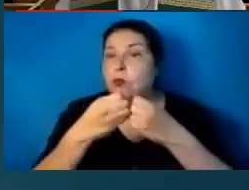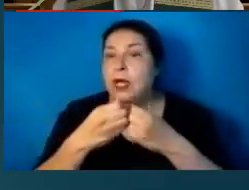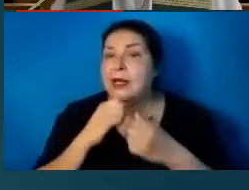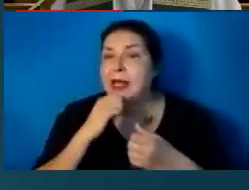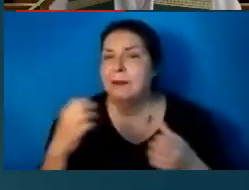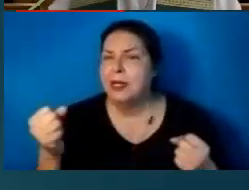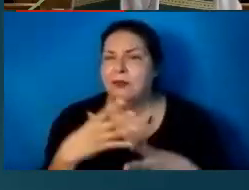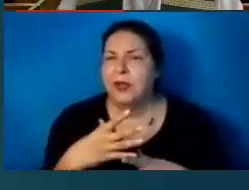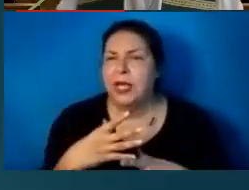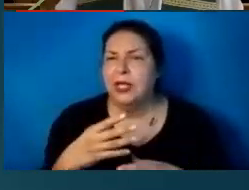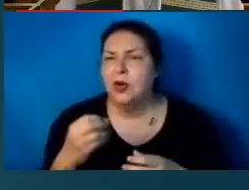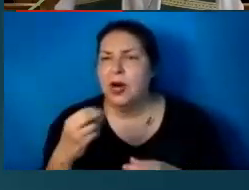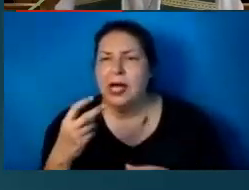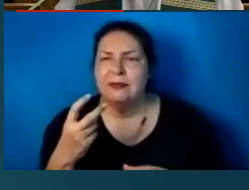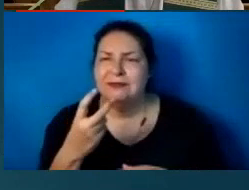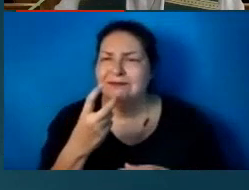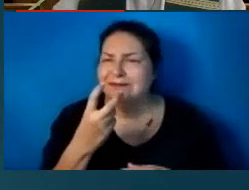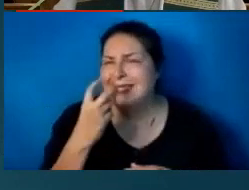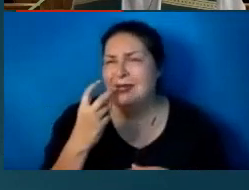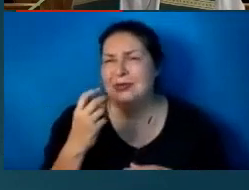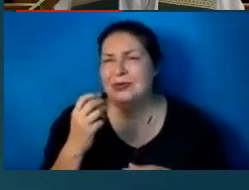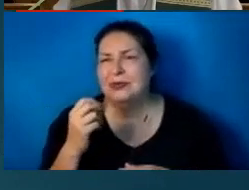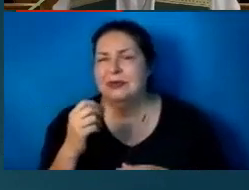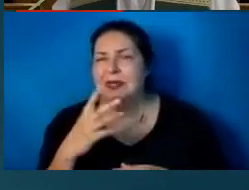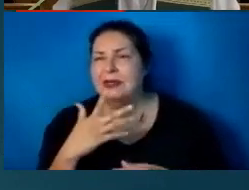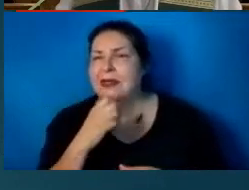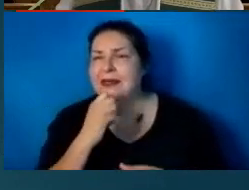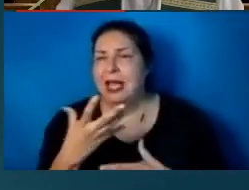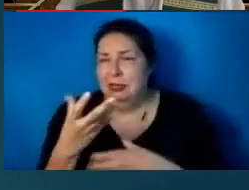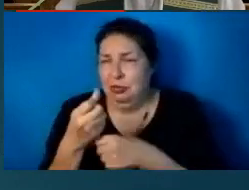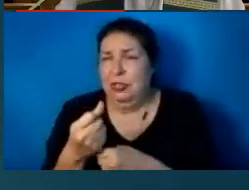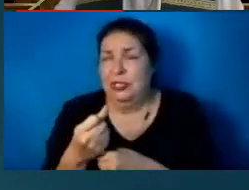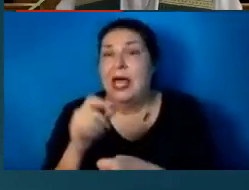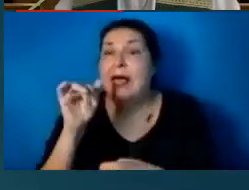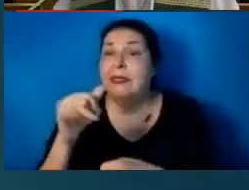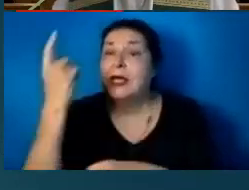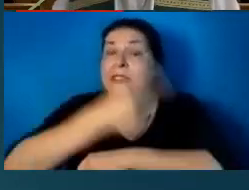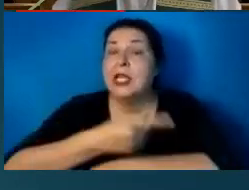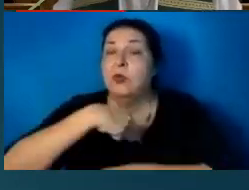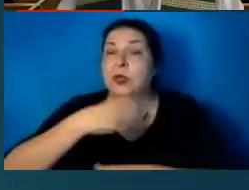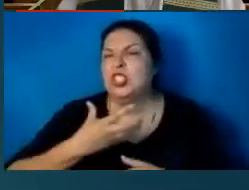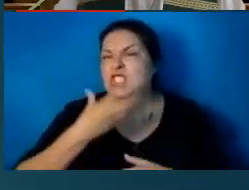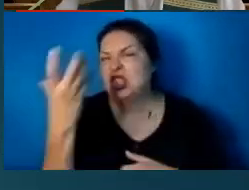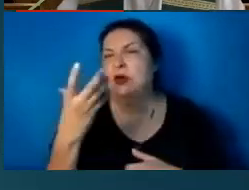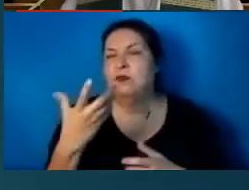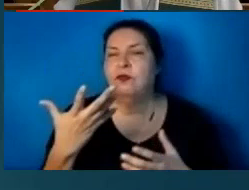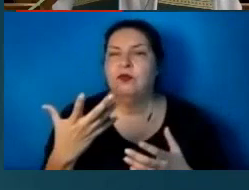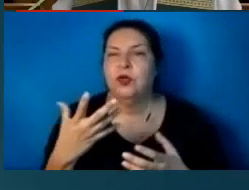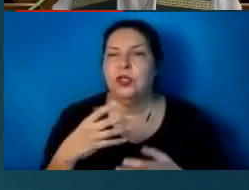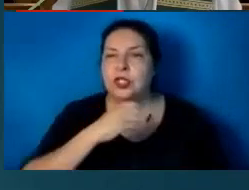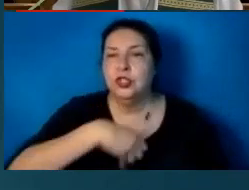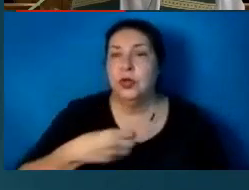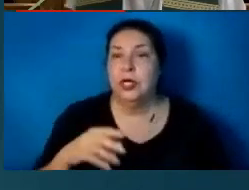or doubt or uncertainty. Then we shall shout for joy the words of our text,